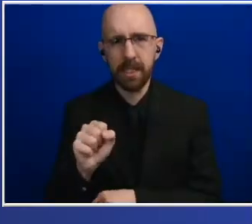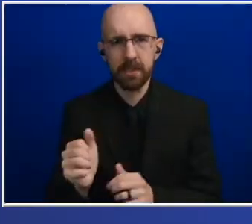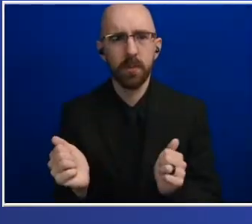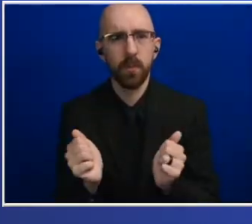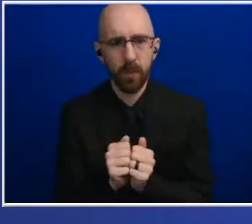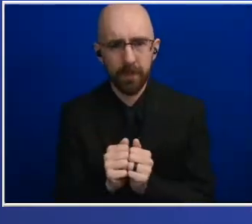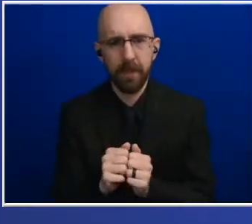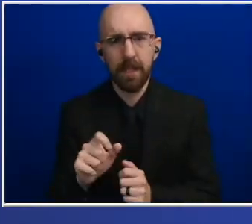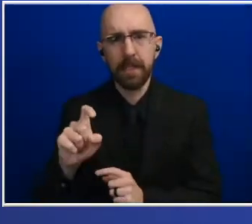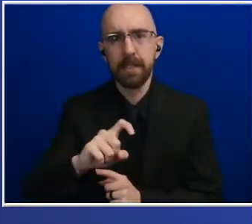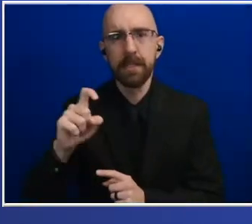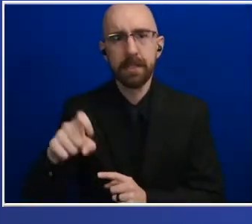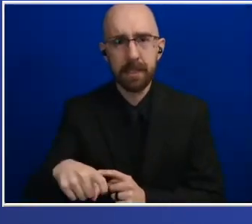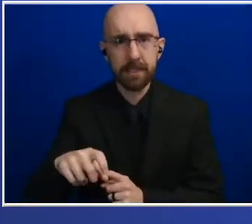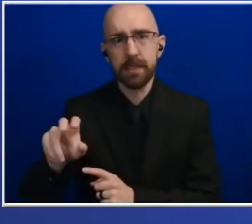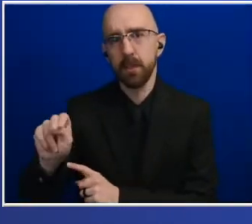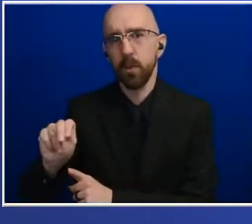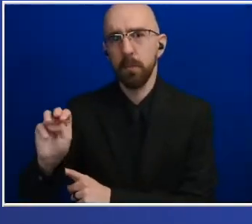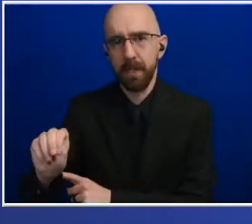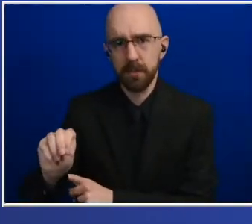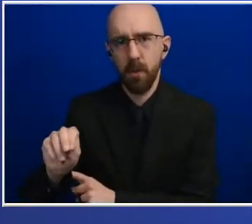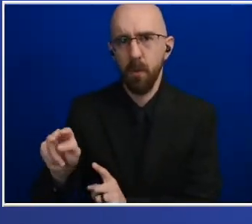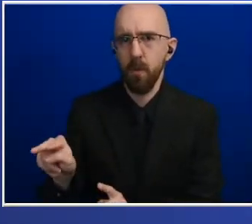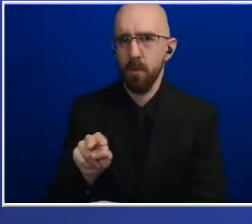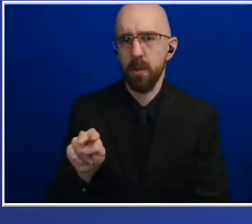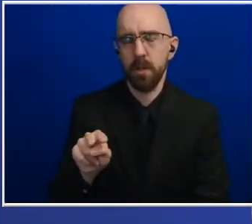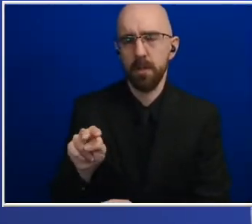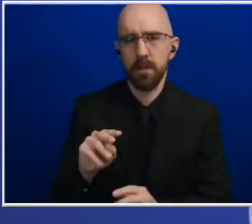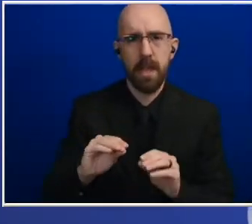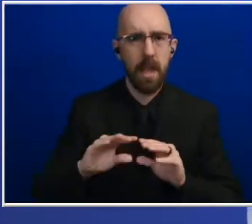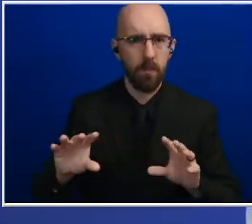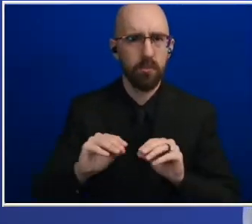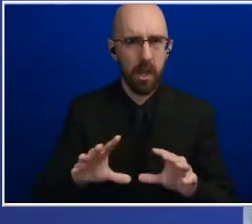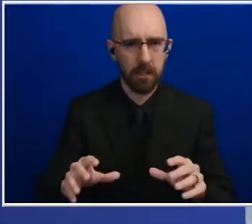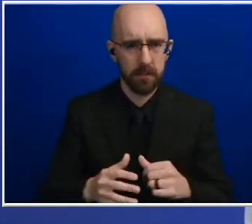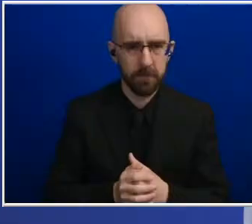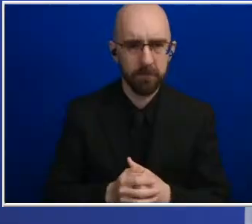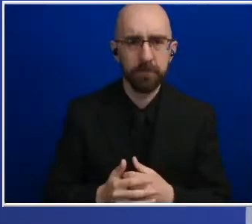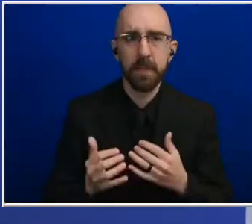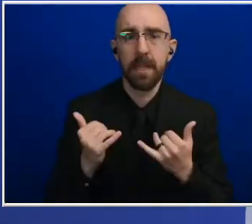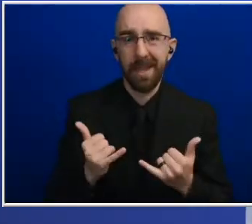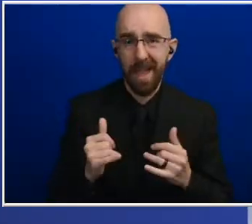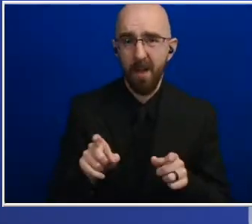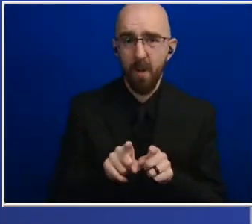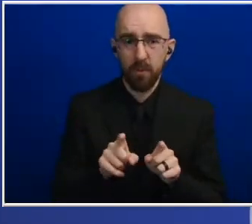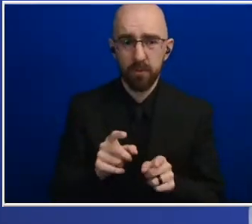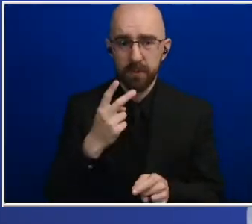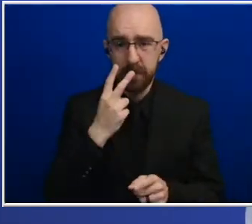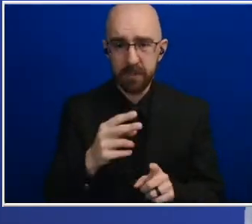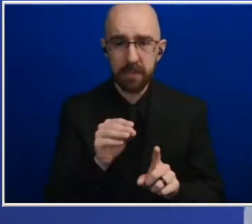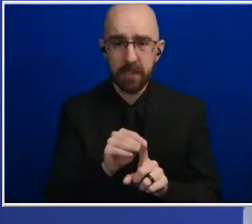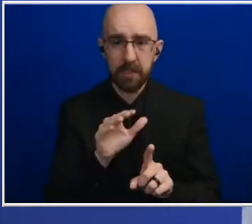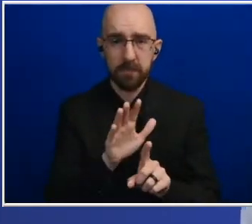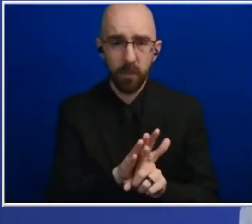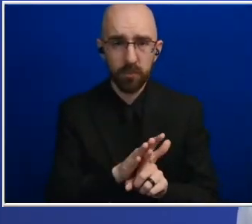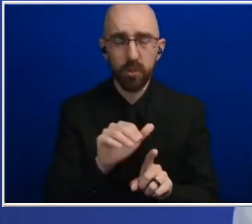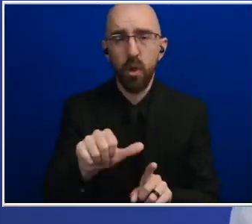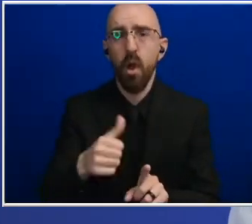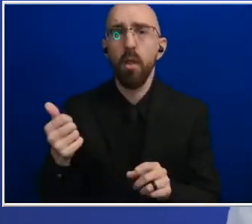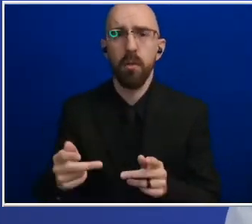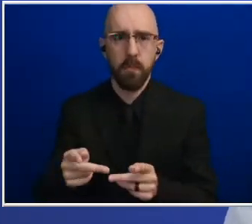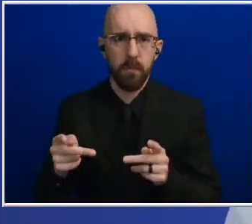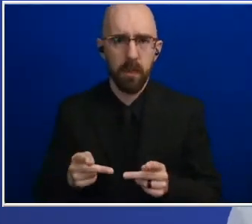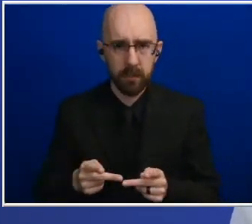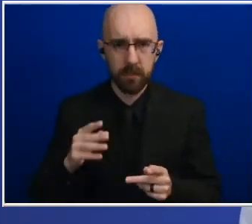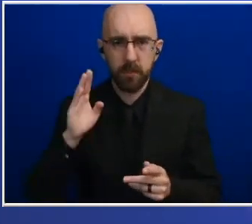New Mexico outbreaks. We now have also seen exposures other places. We know that there is local